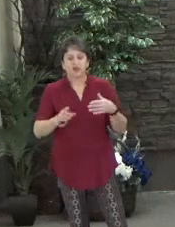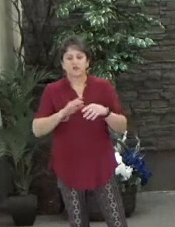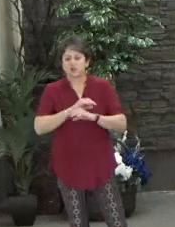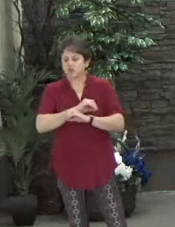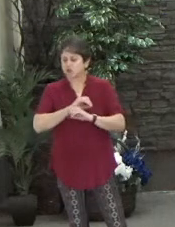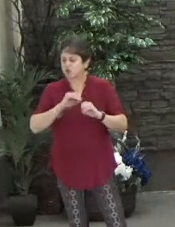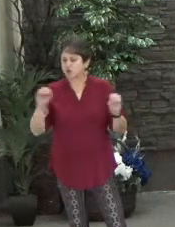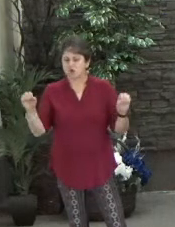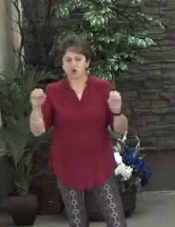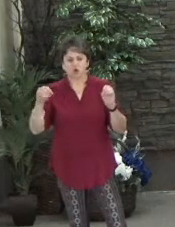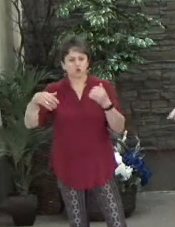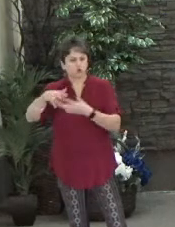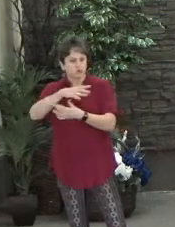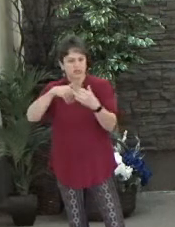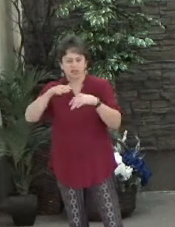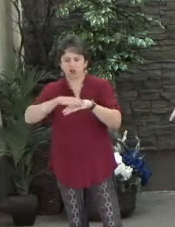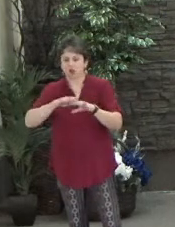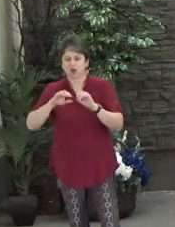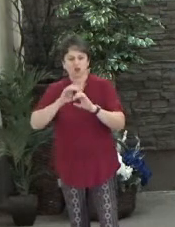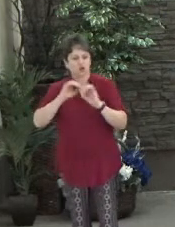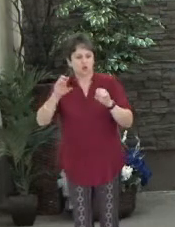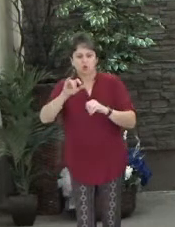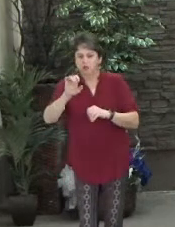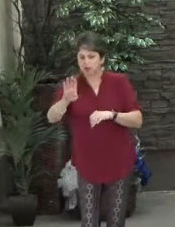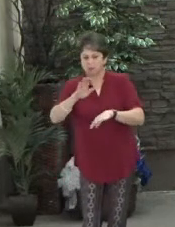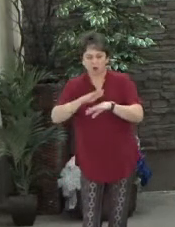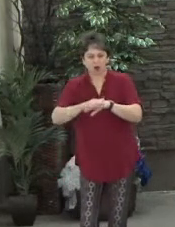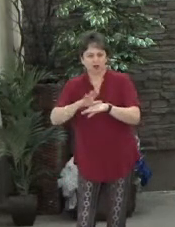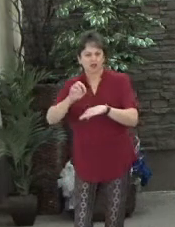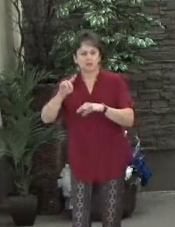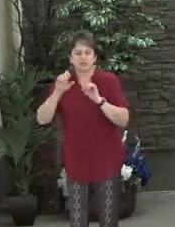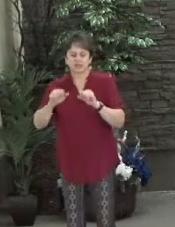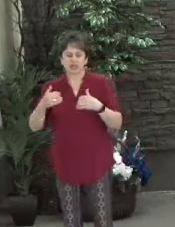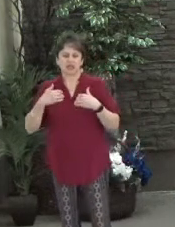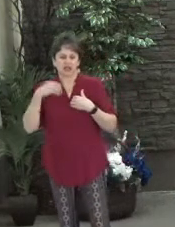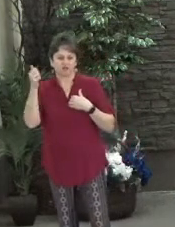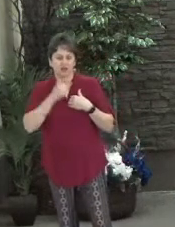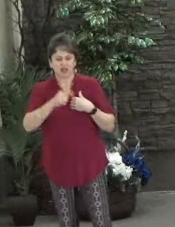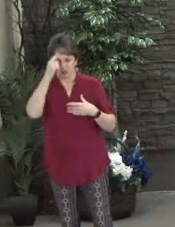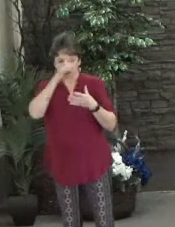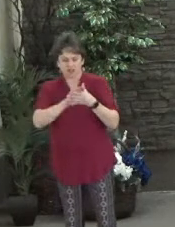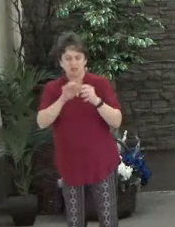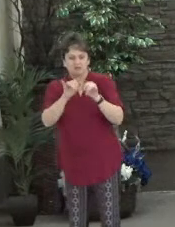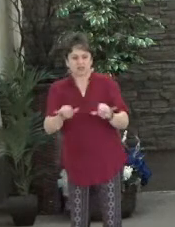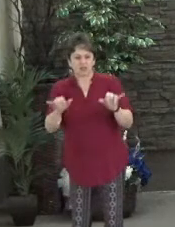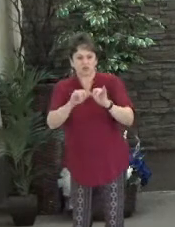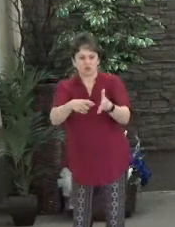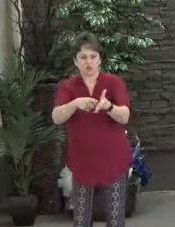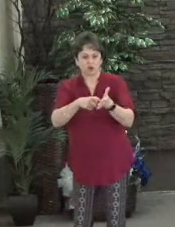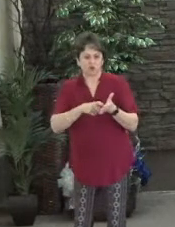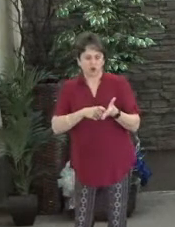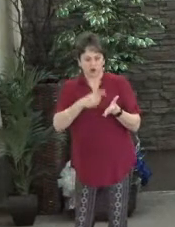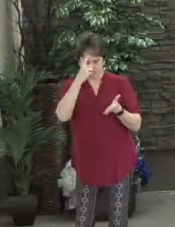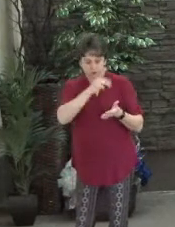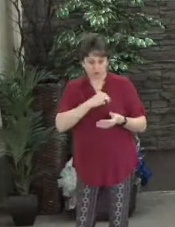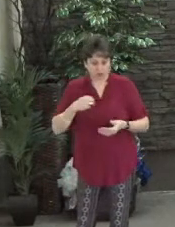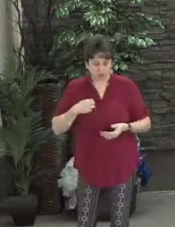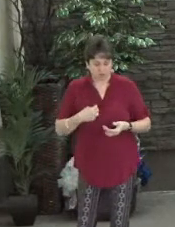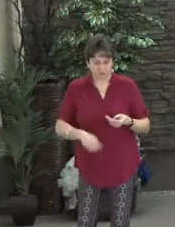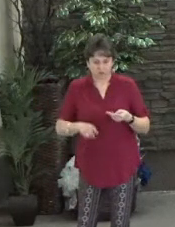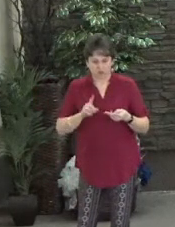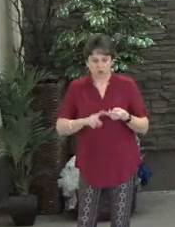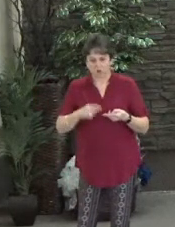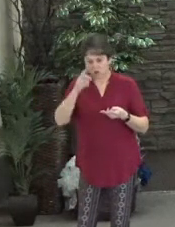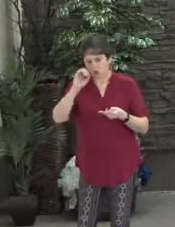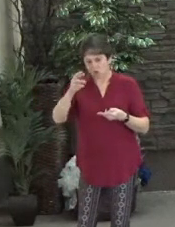no society on campus, no club on campus, can have any belief standards required for membership or